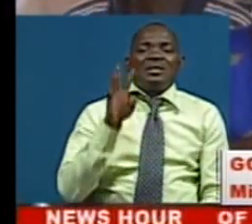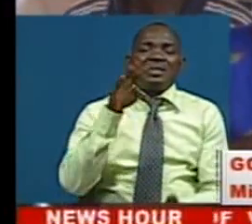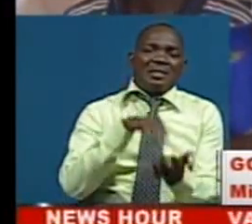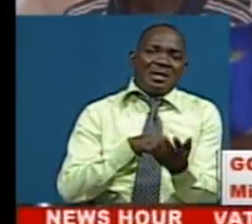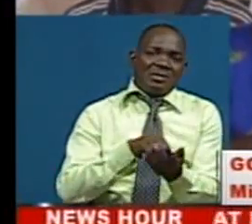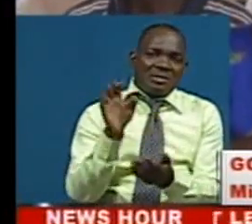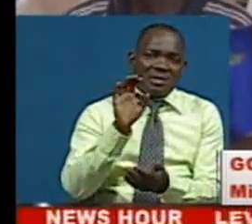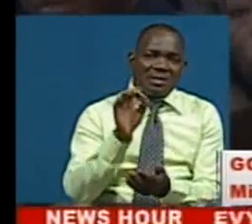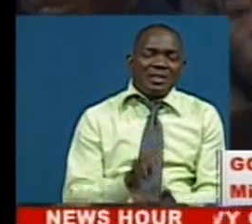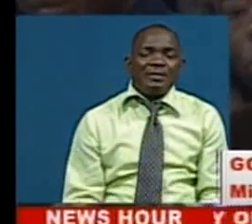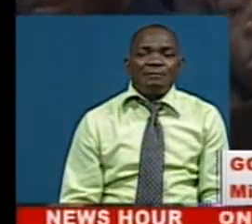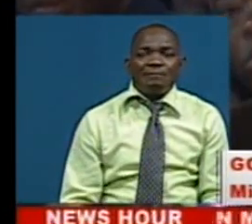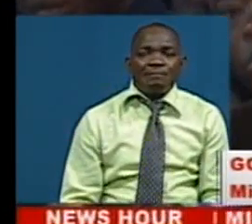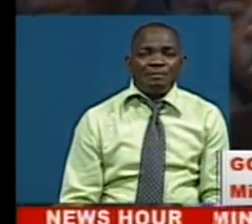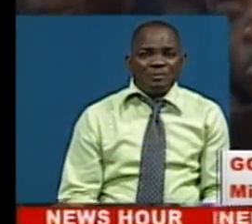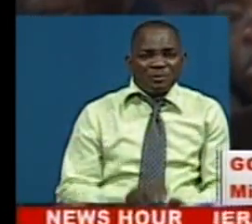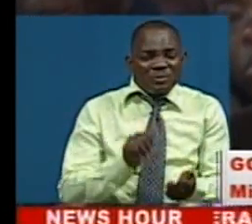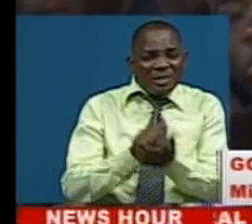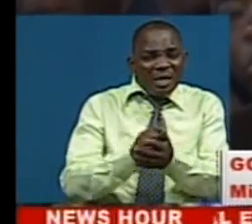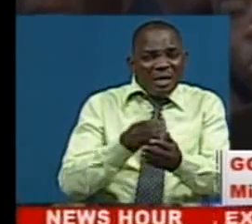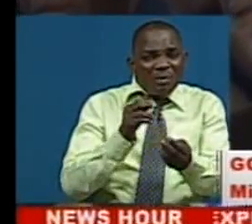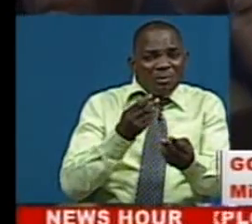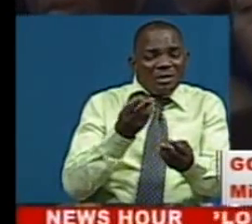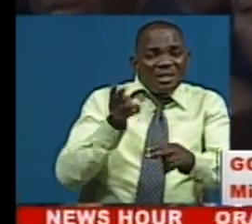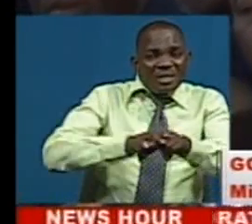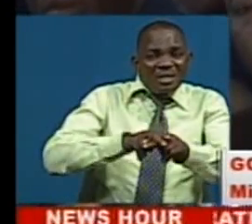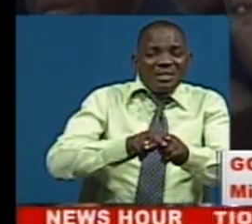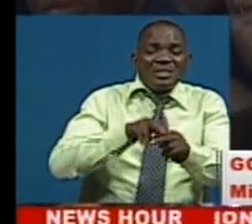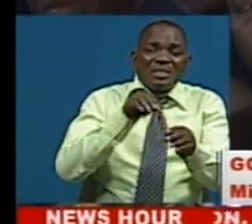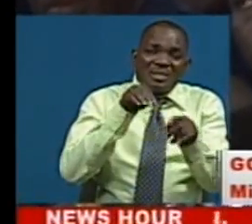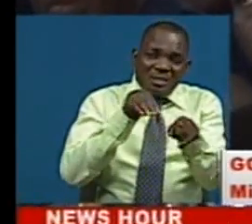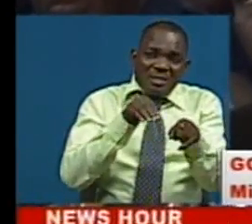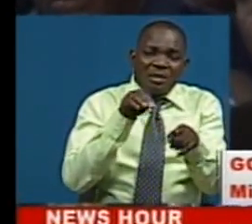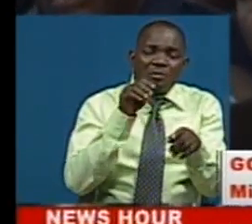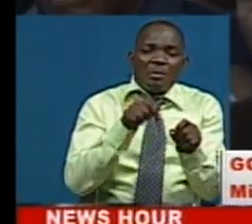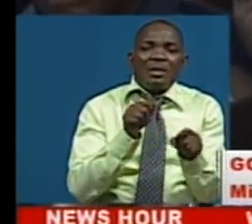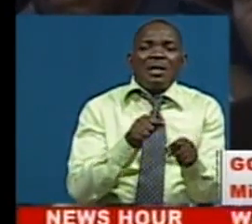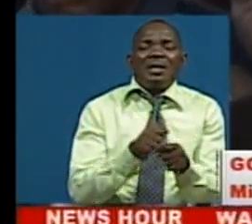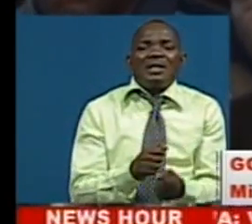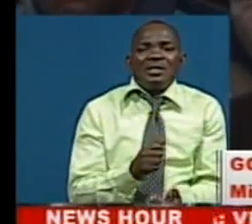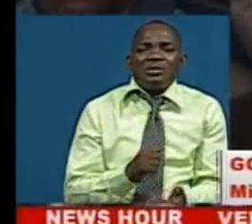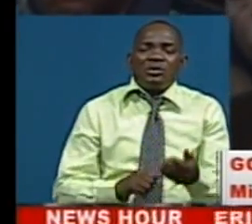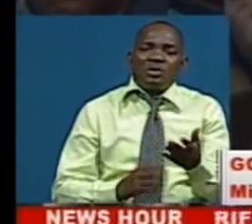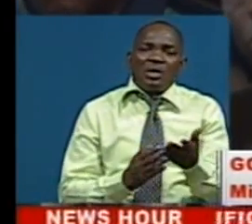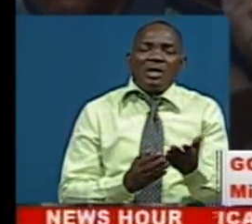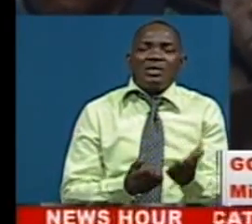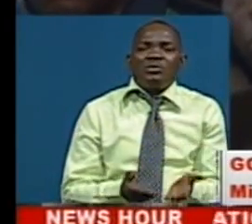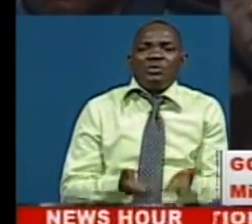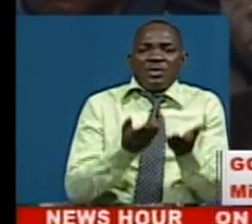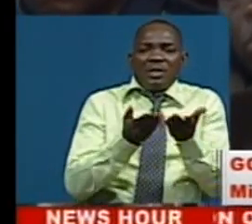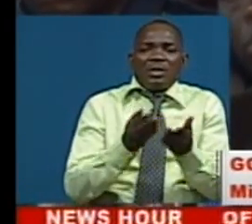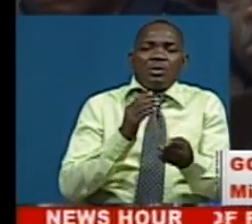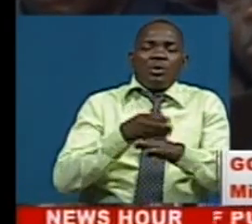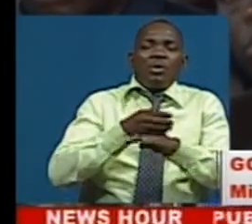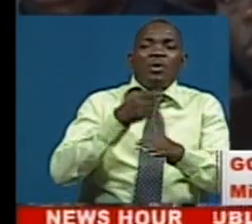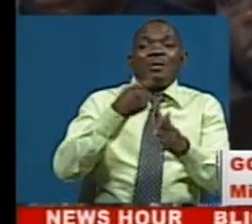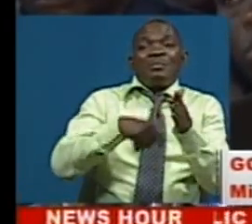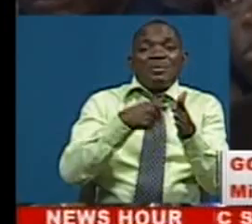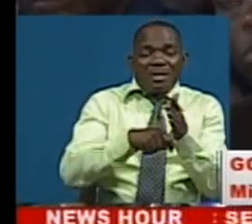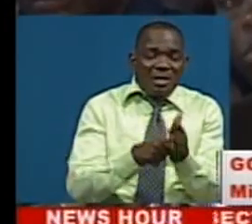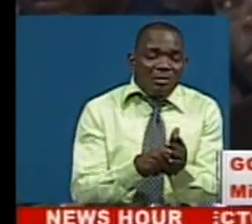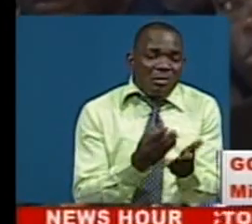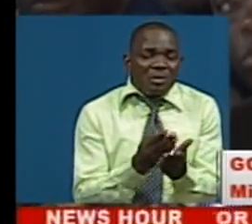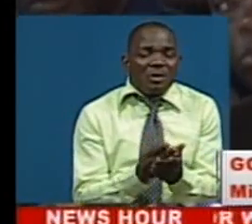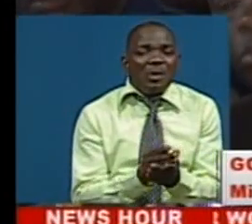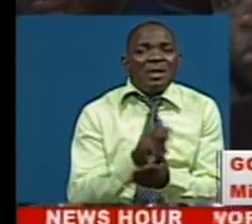14,800,000 Ghana cedis. This increase in value would have pushed up the producer price of cocoa